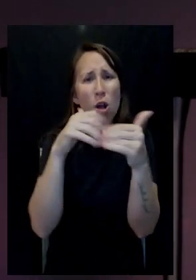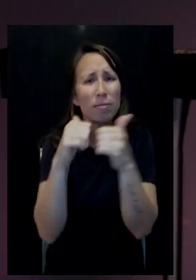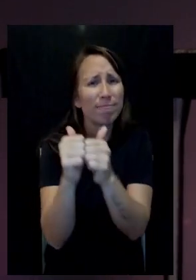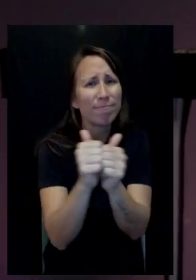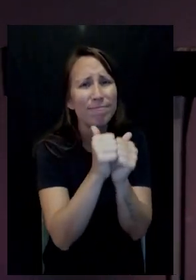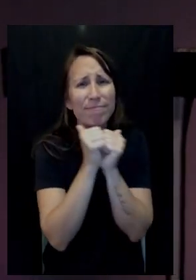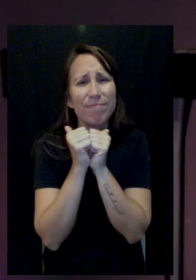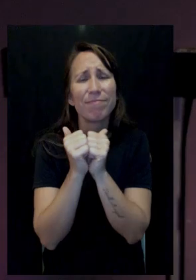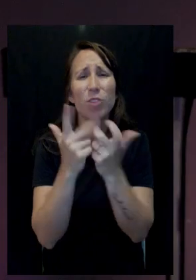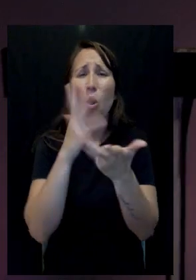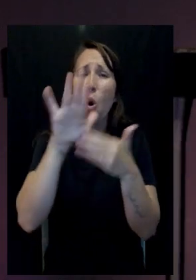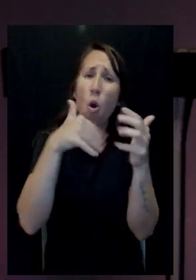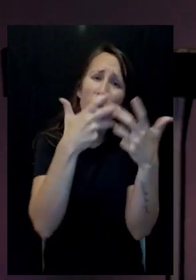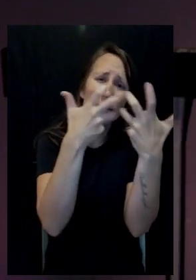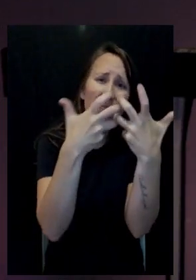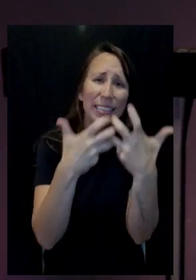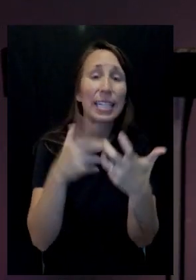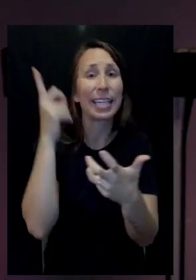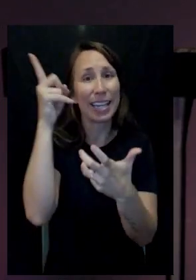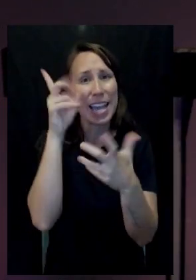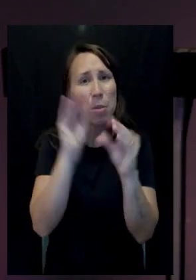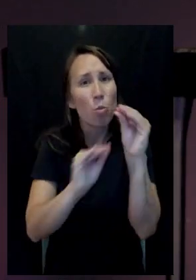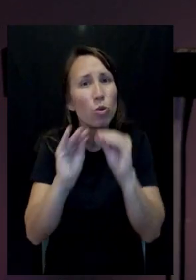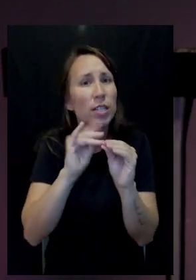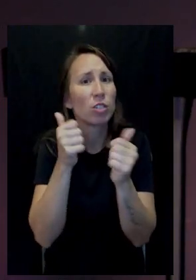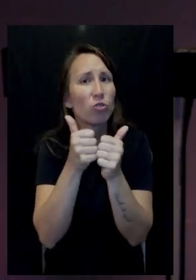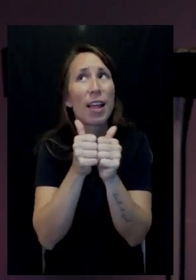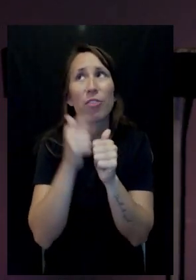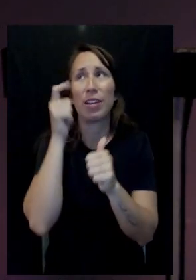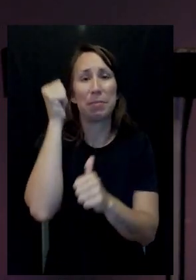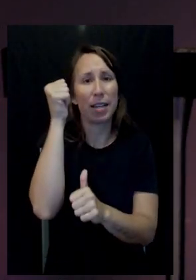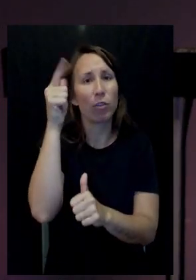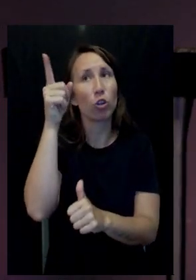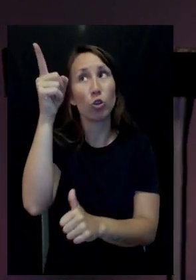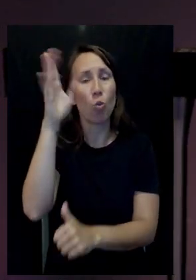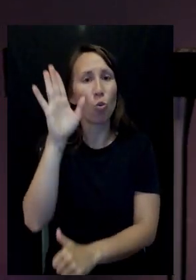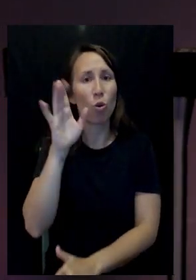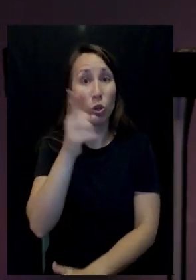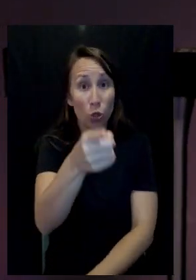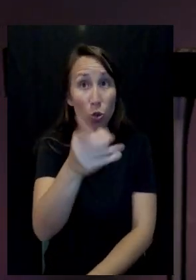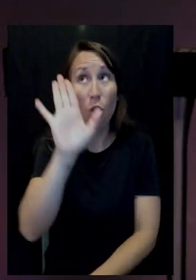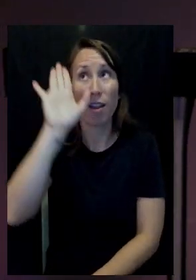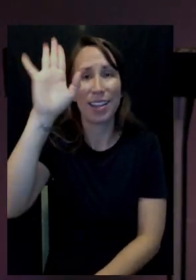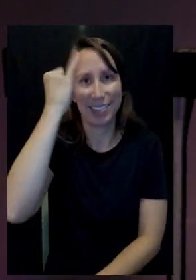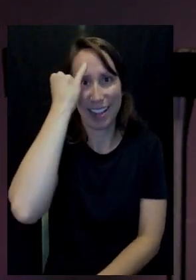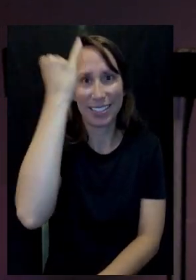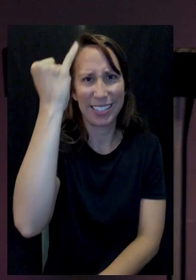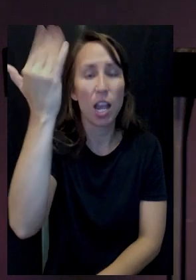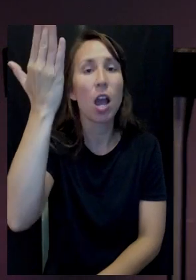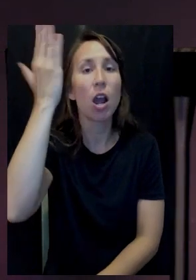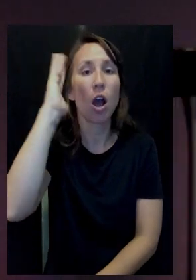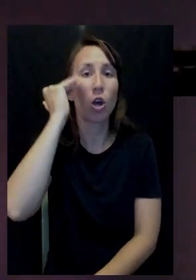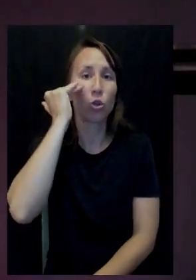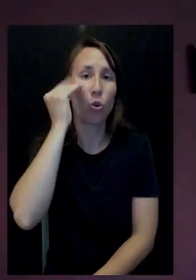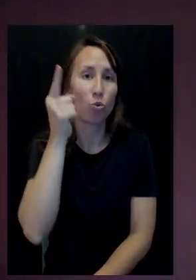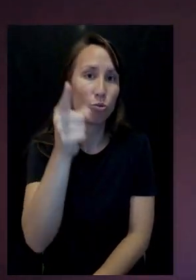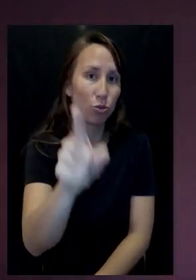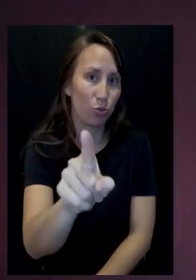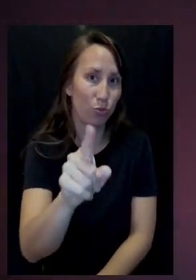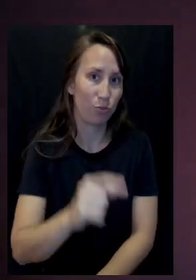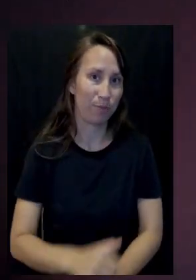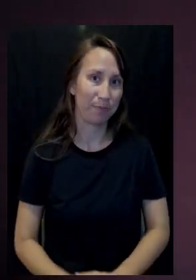comes together. He knows how it all fits. He put it together himself. You are his idea. God knows you.